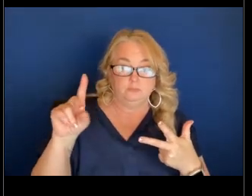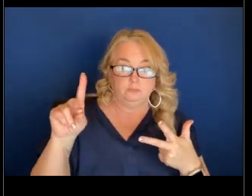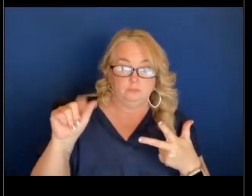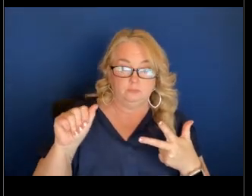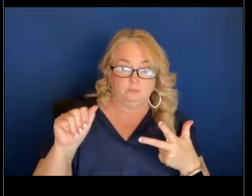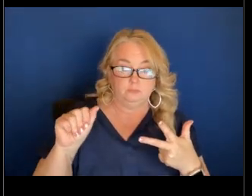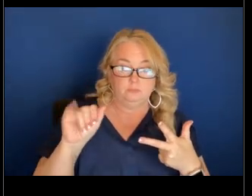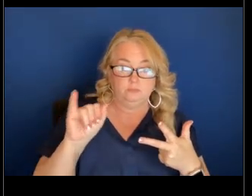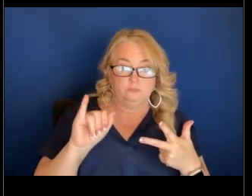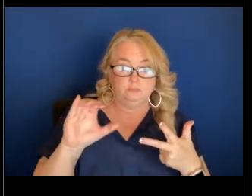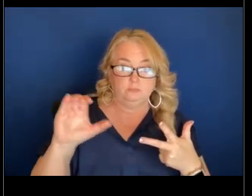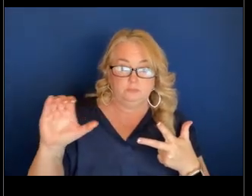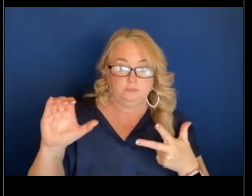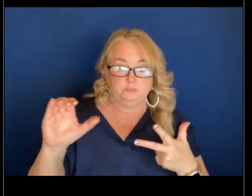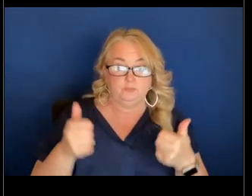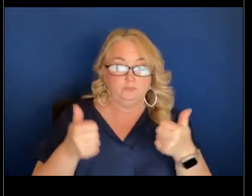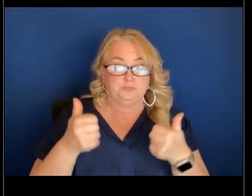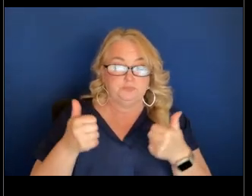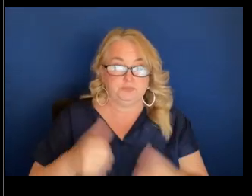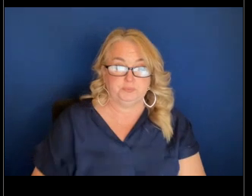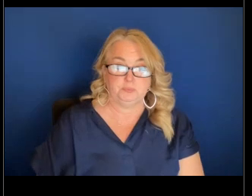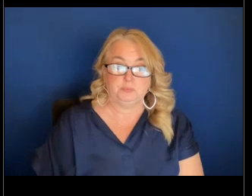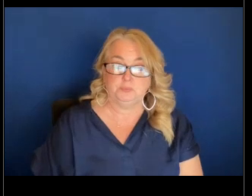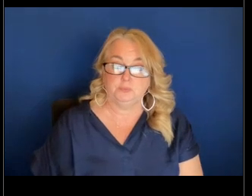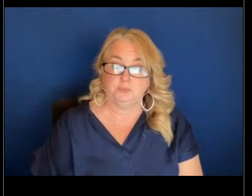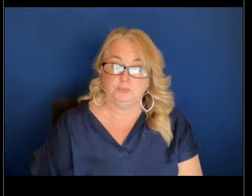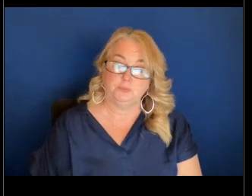And the third option, ADA and ICC.